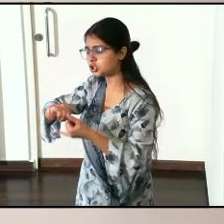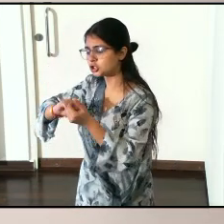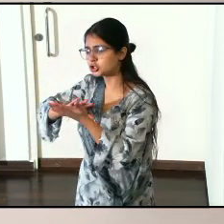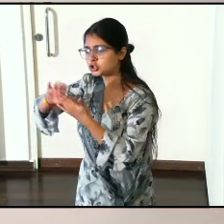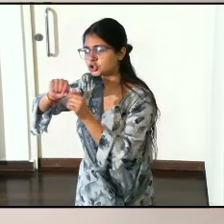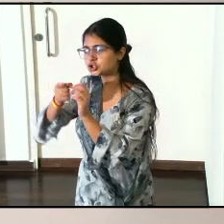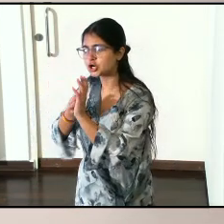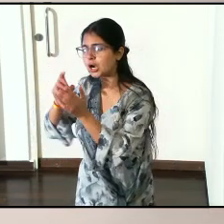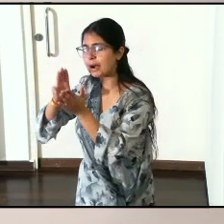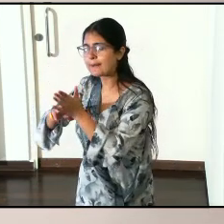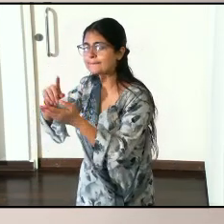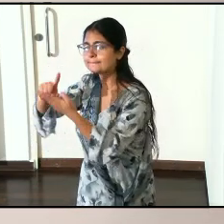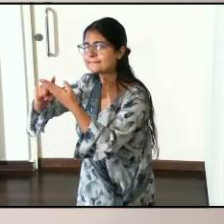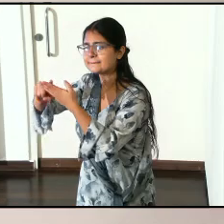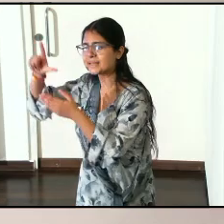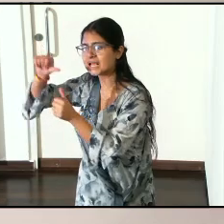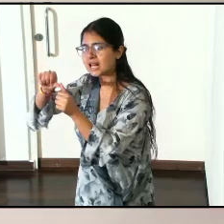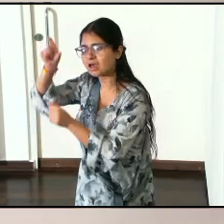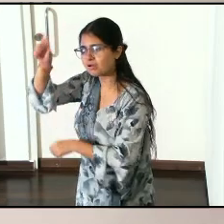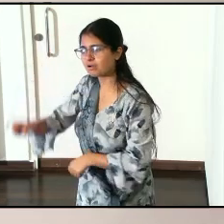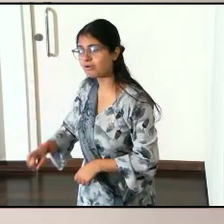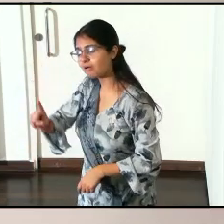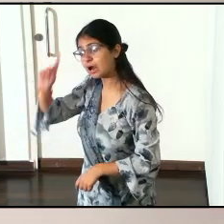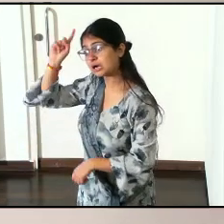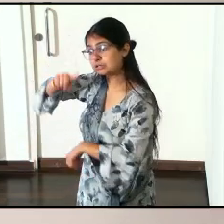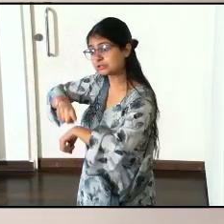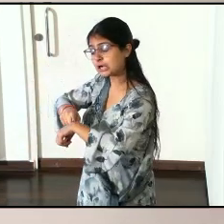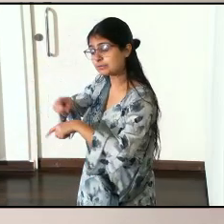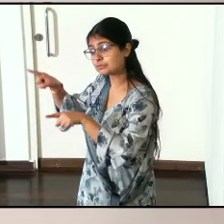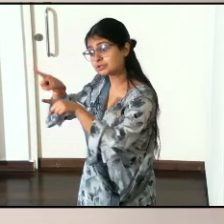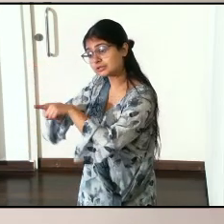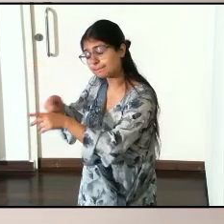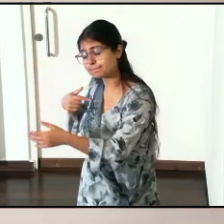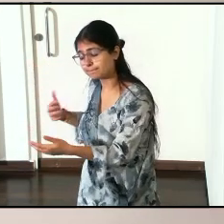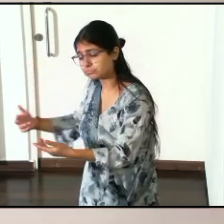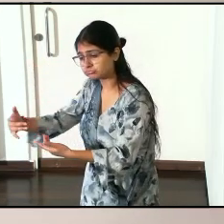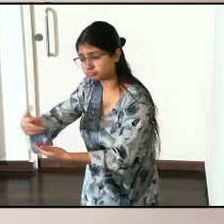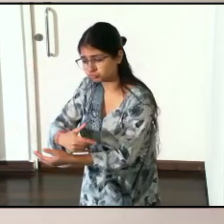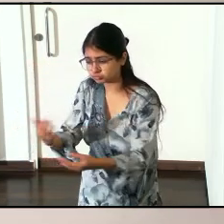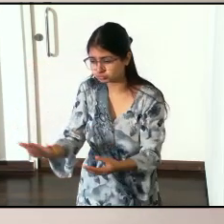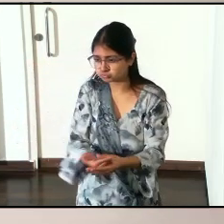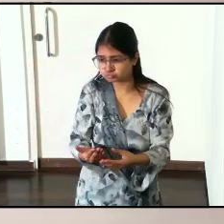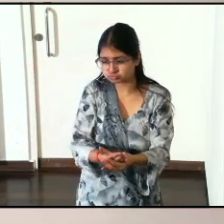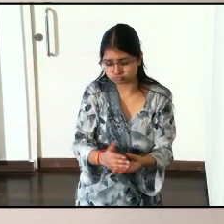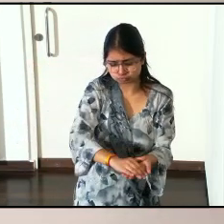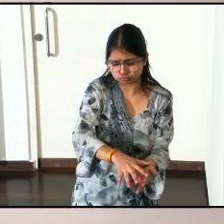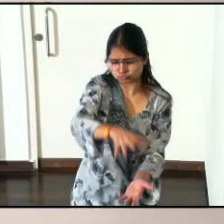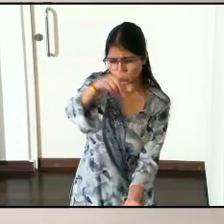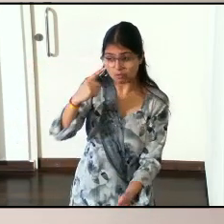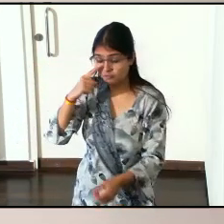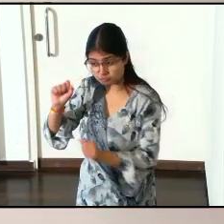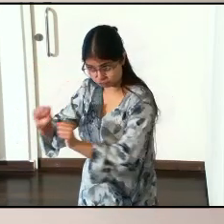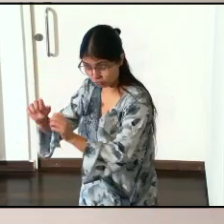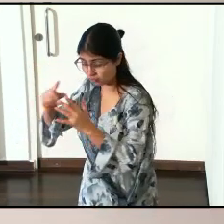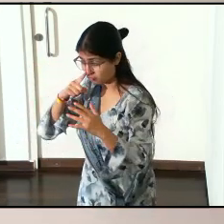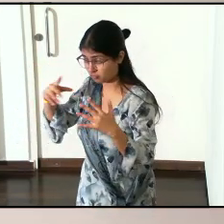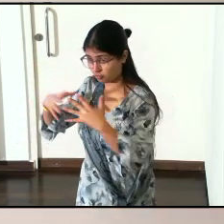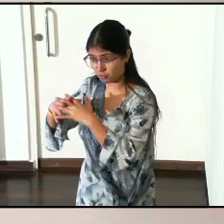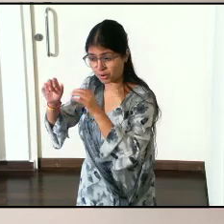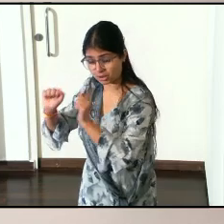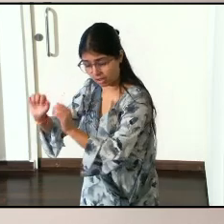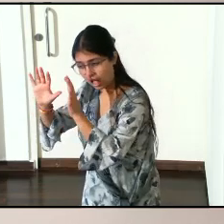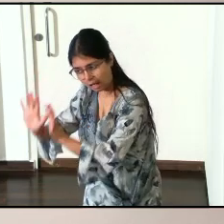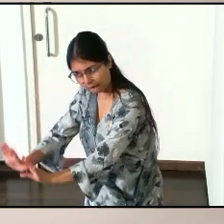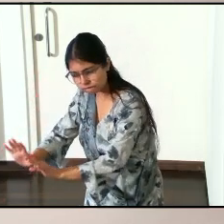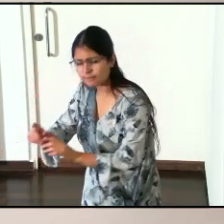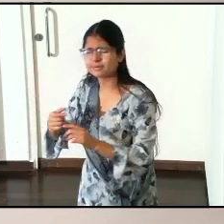and they have a huge collection of those materials, and other people also have that, and even in Tamil Nadu and so